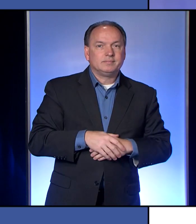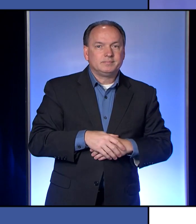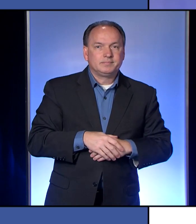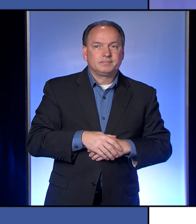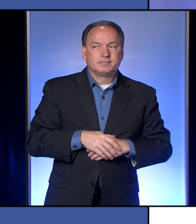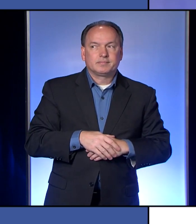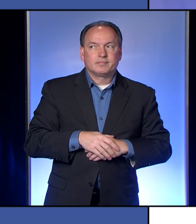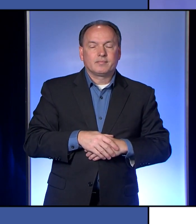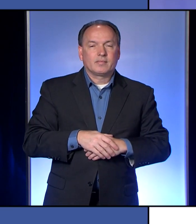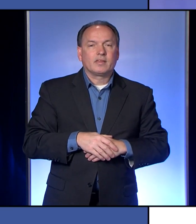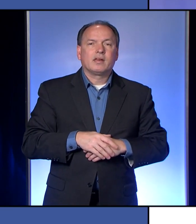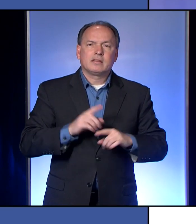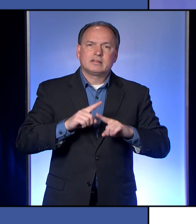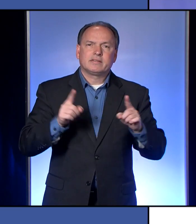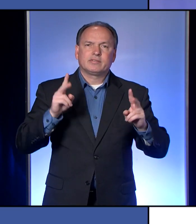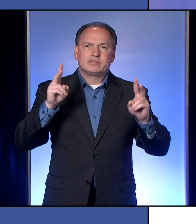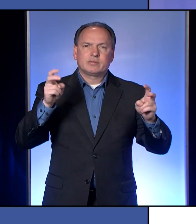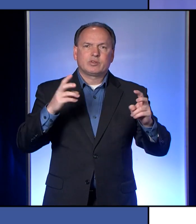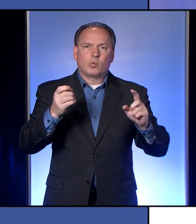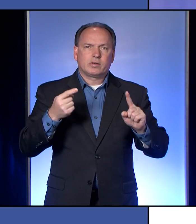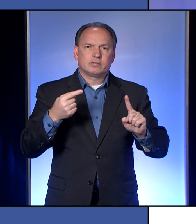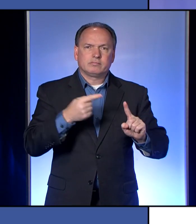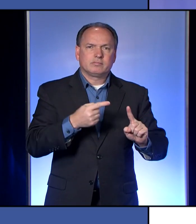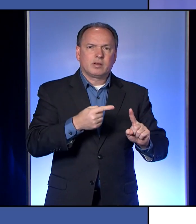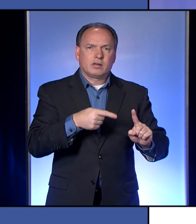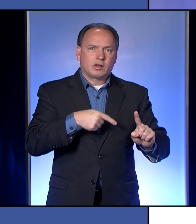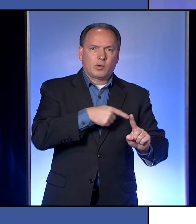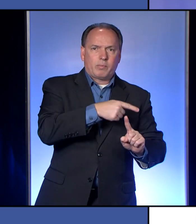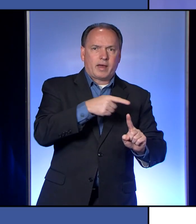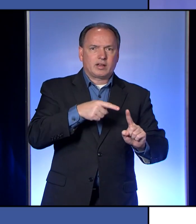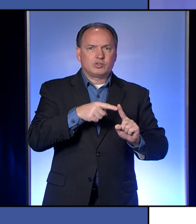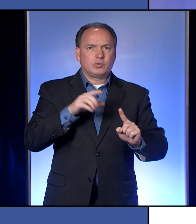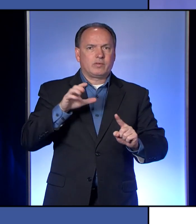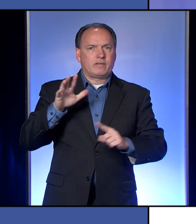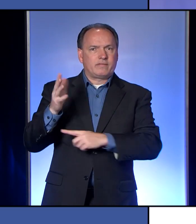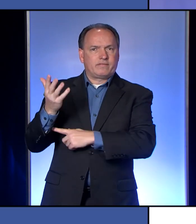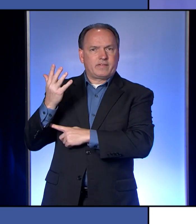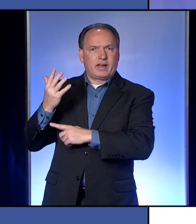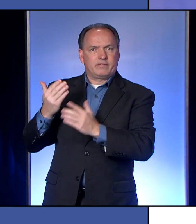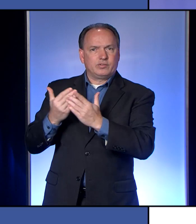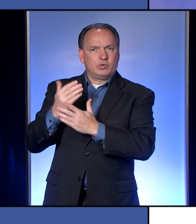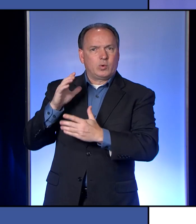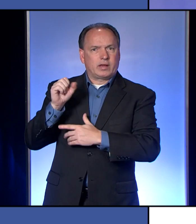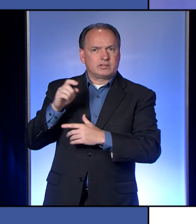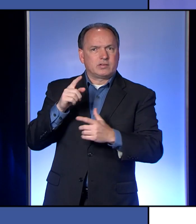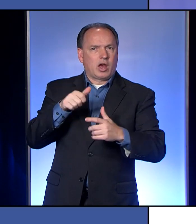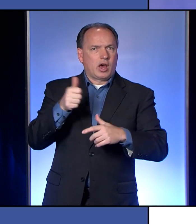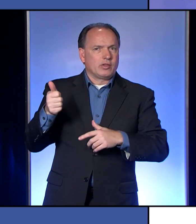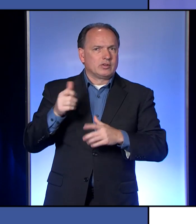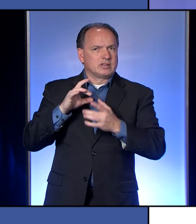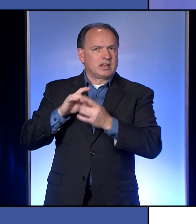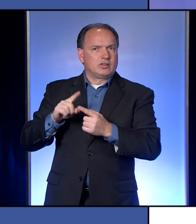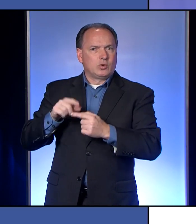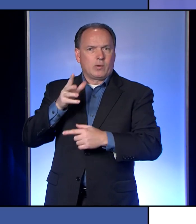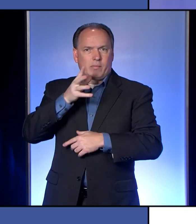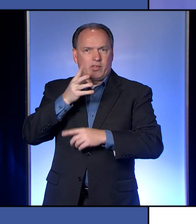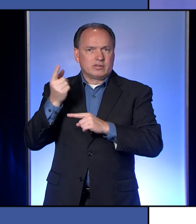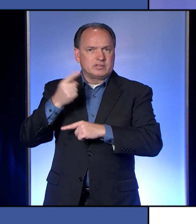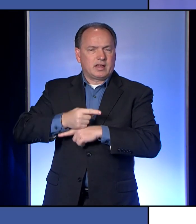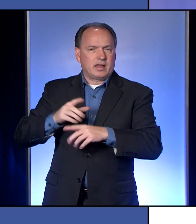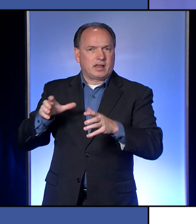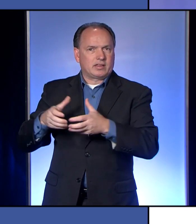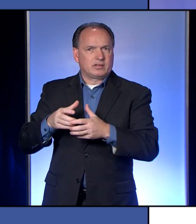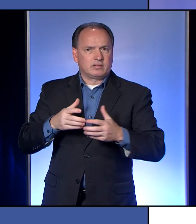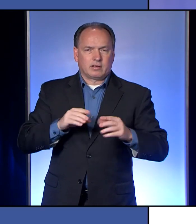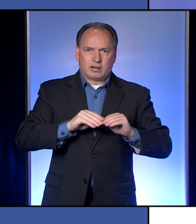And then on a different subject, I just want to go back to the cases for today. You had said that there were others connected to Mother's Day gatherings. I just want to be clear on